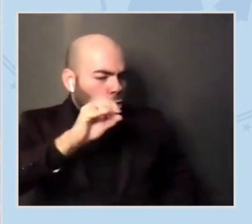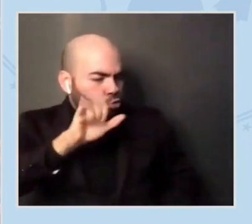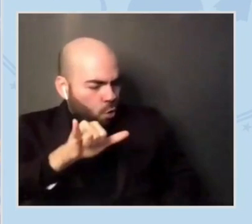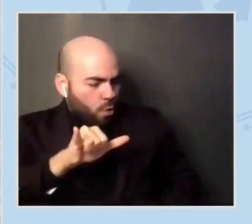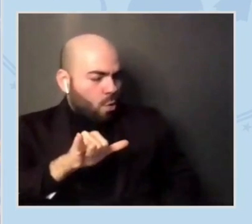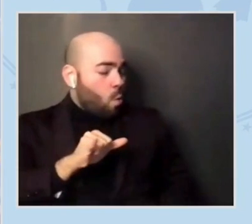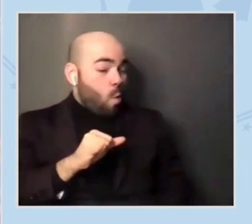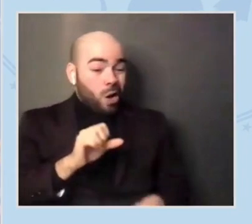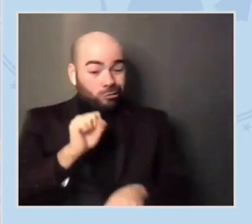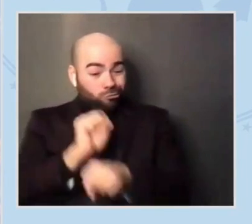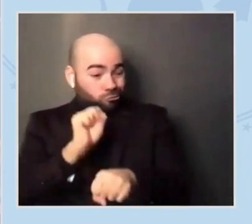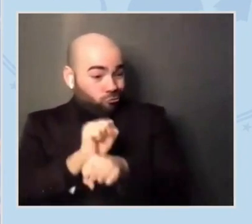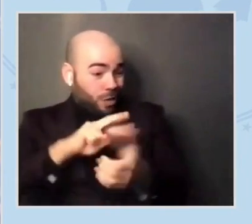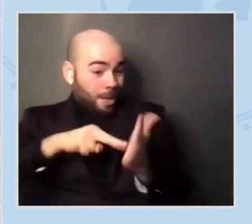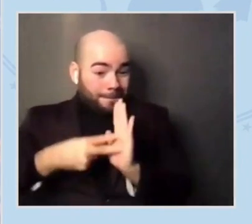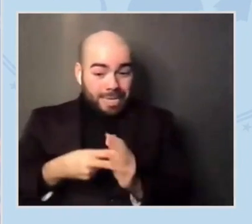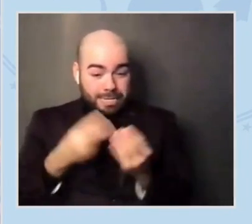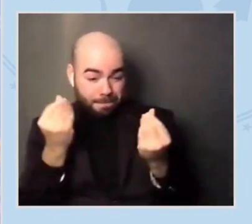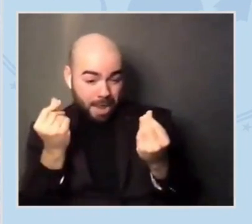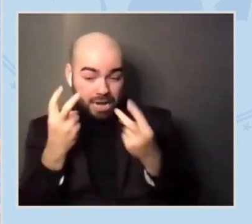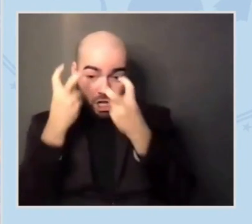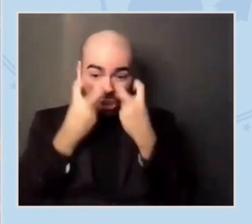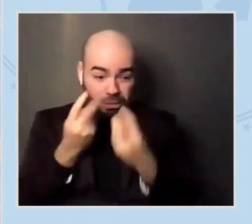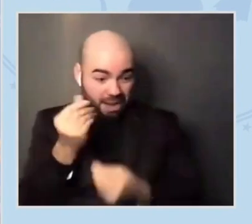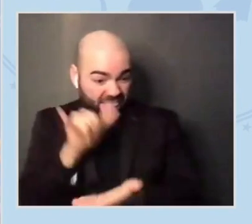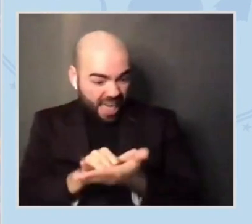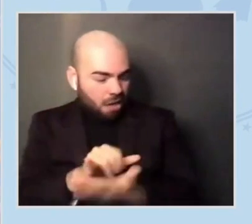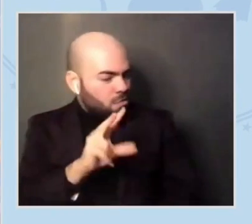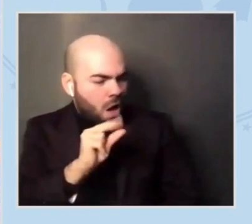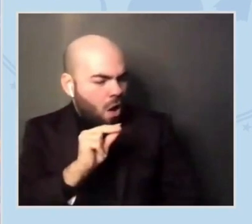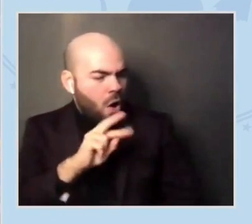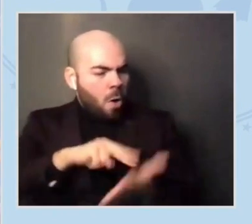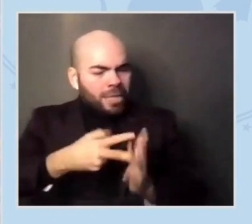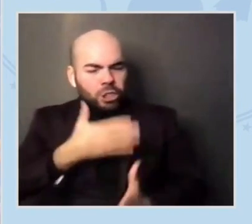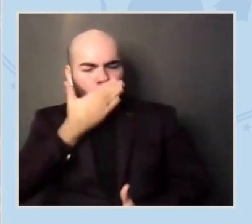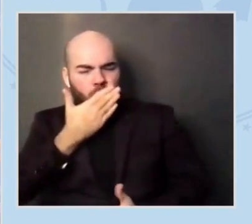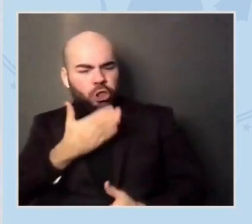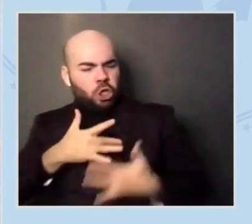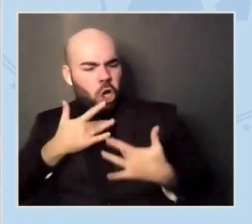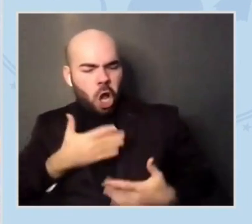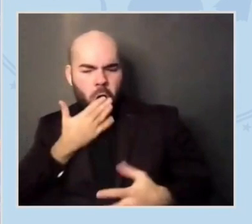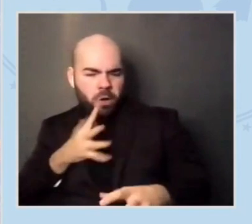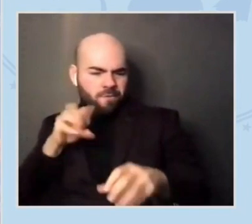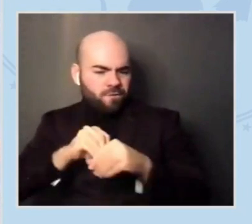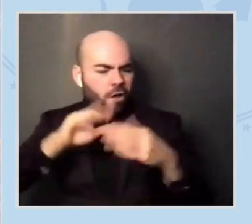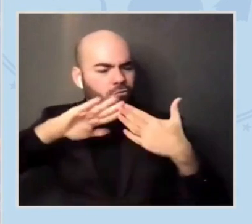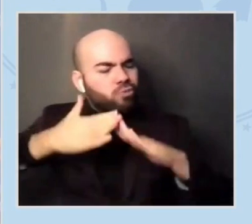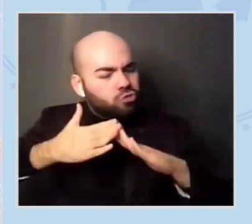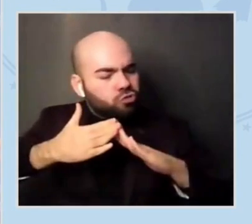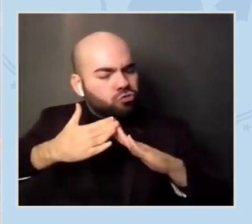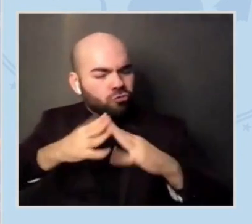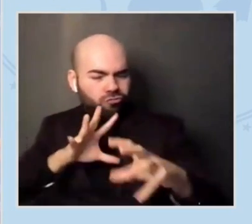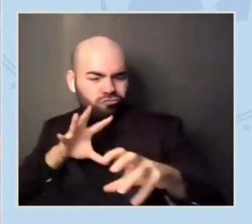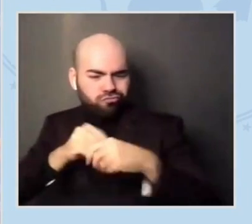your place in the community. It's about being able to look your kid in the eye and say, honey, it's going to be okay, and mean